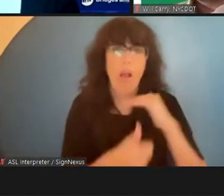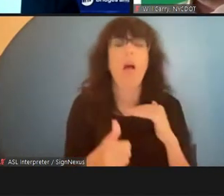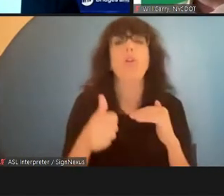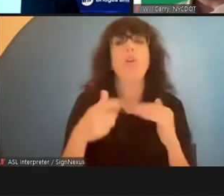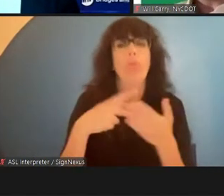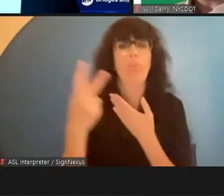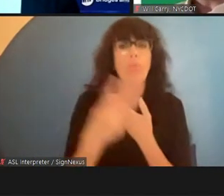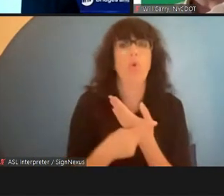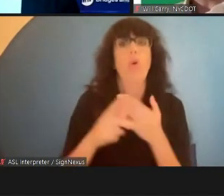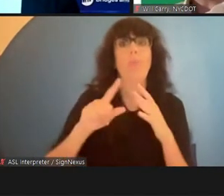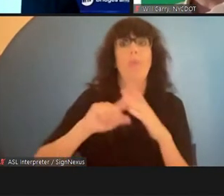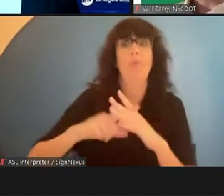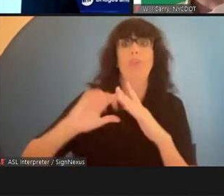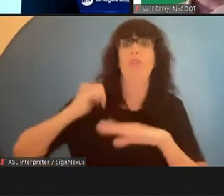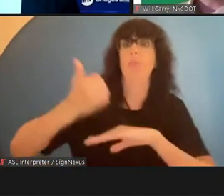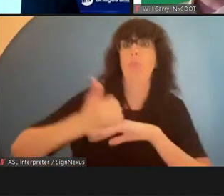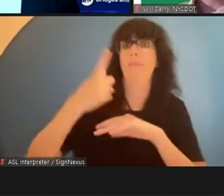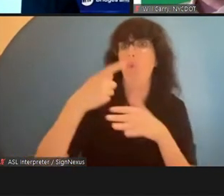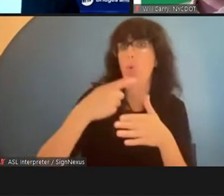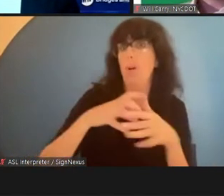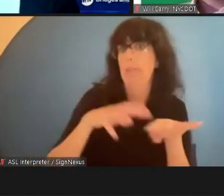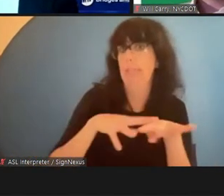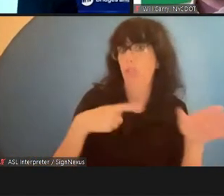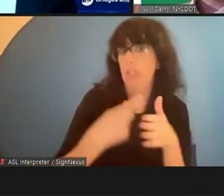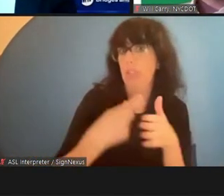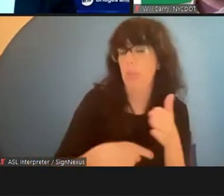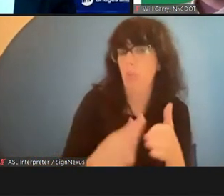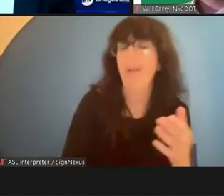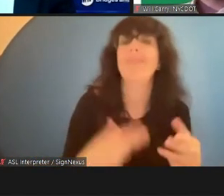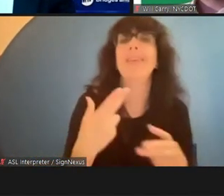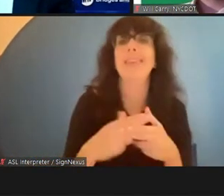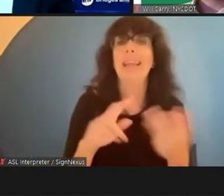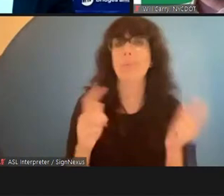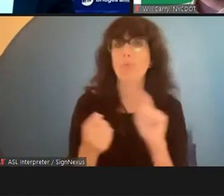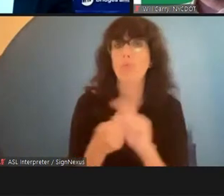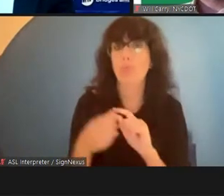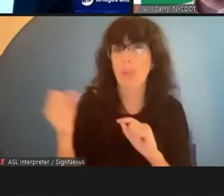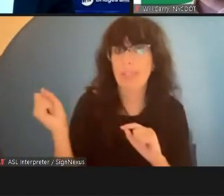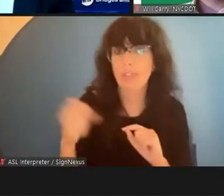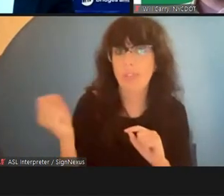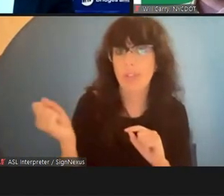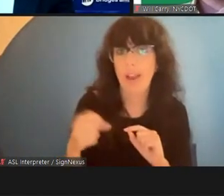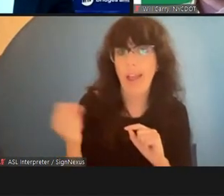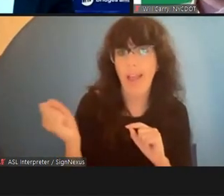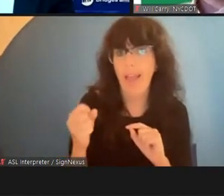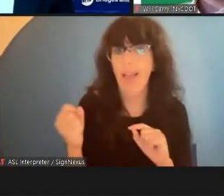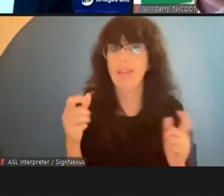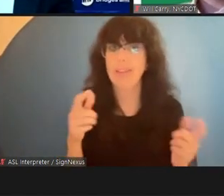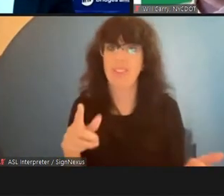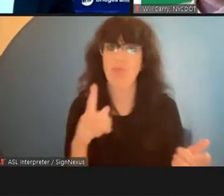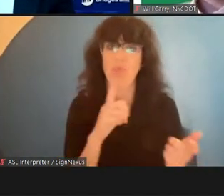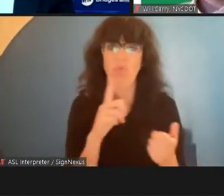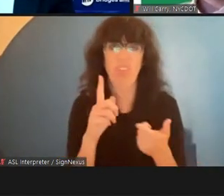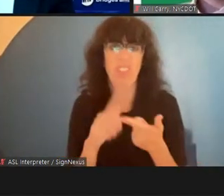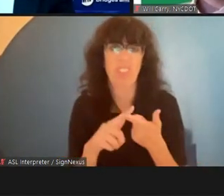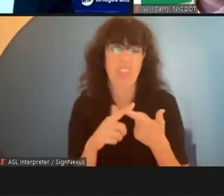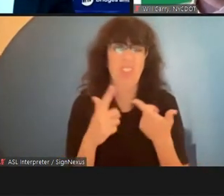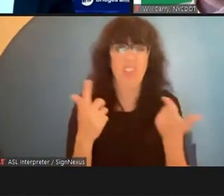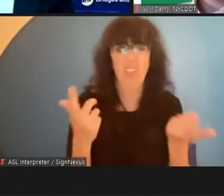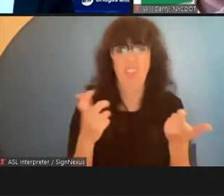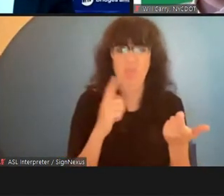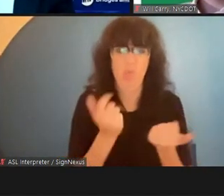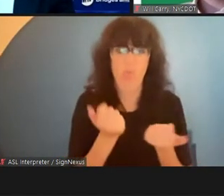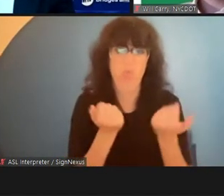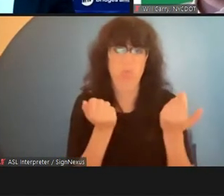established for congestion pricing now the name change was an attempt to put sheep's clothing on a predatory wolf and in some cases to provide